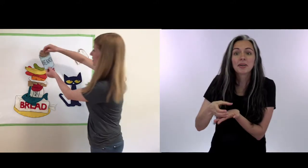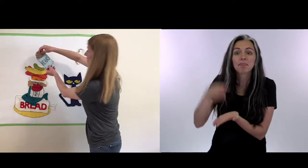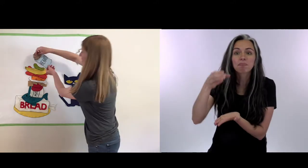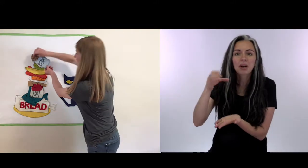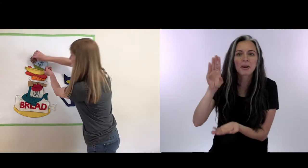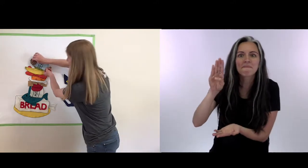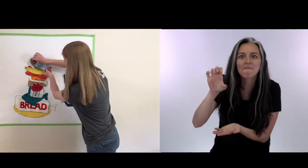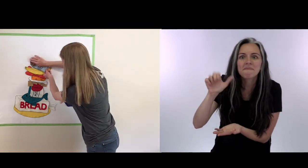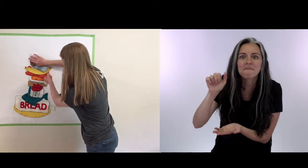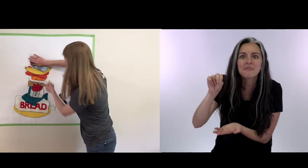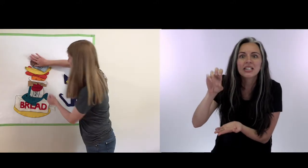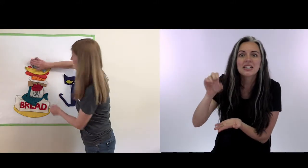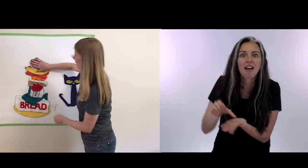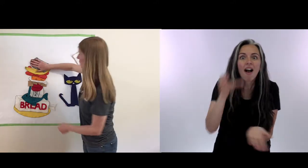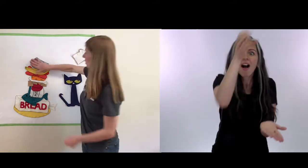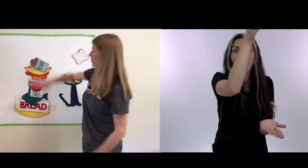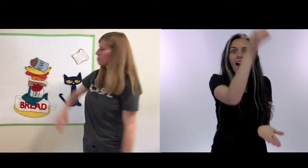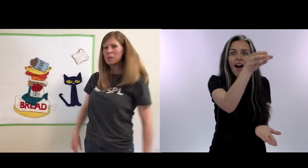on his sandwich.